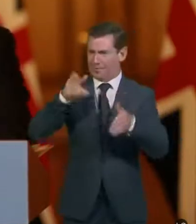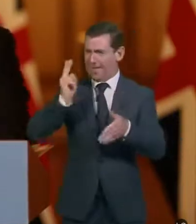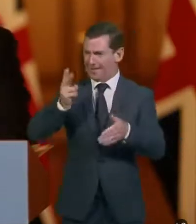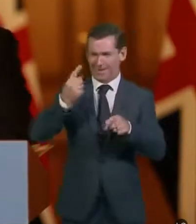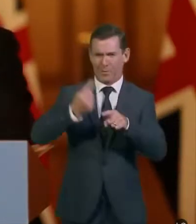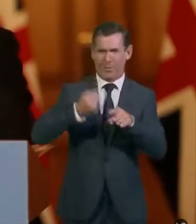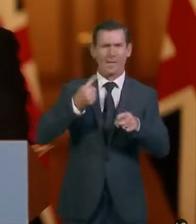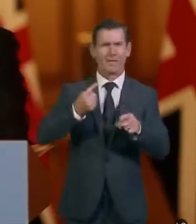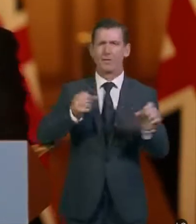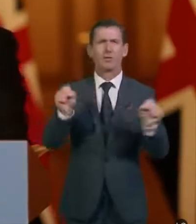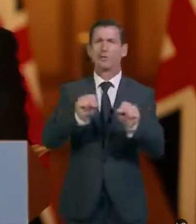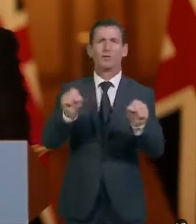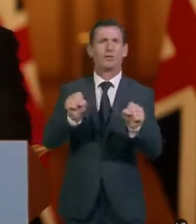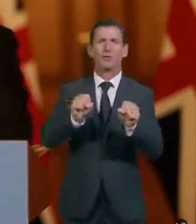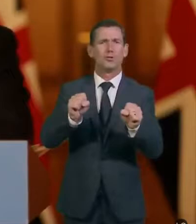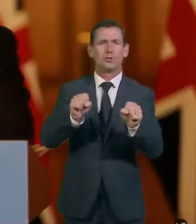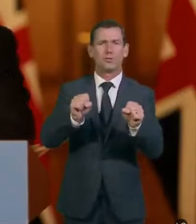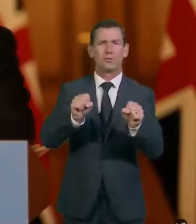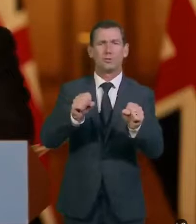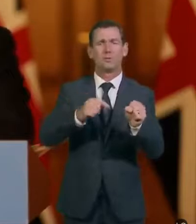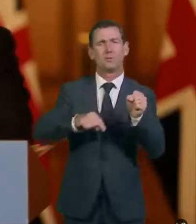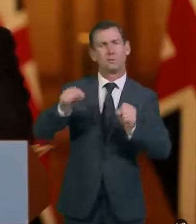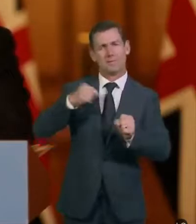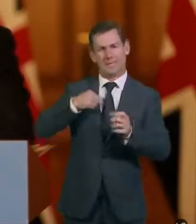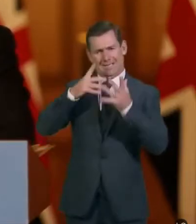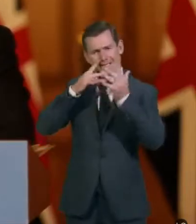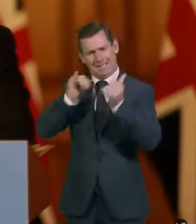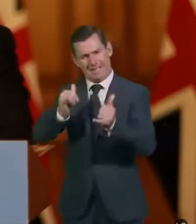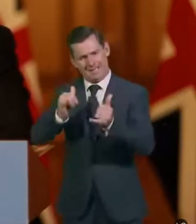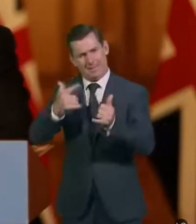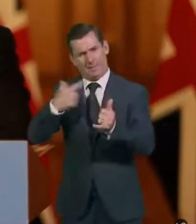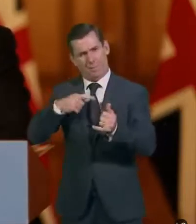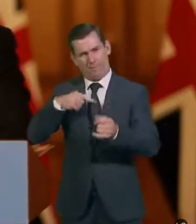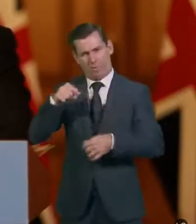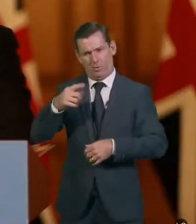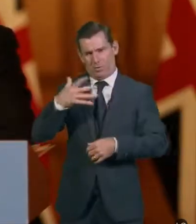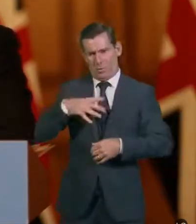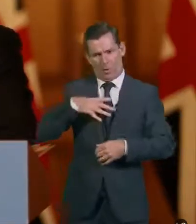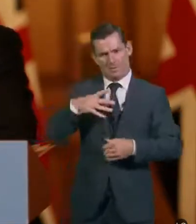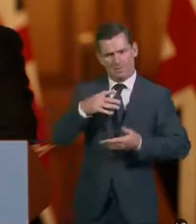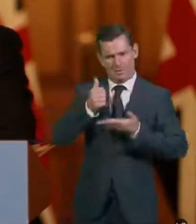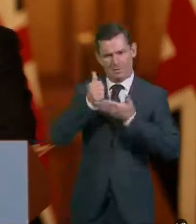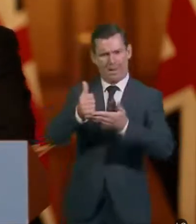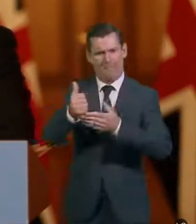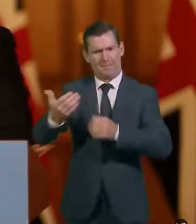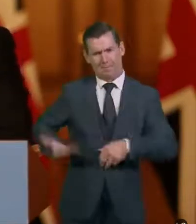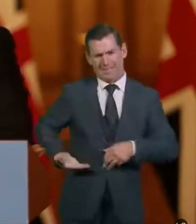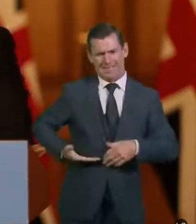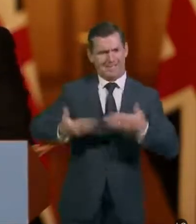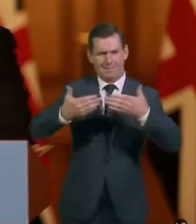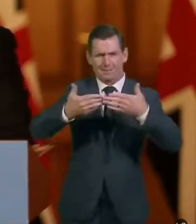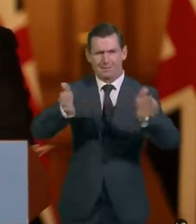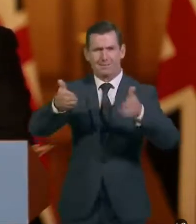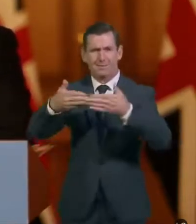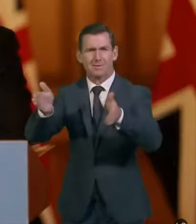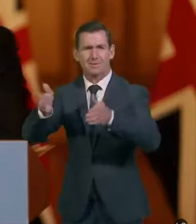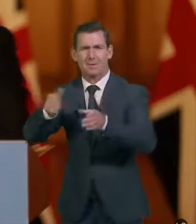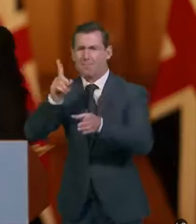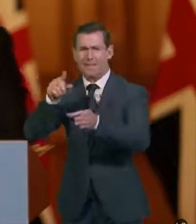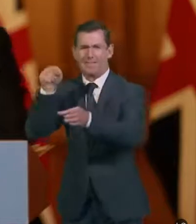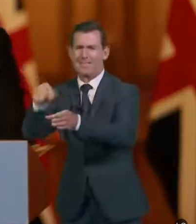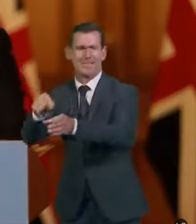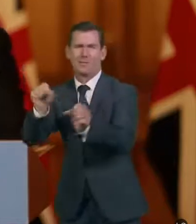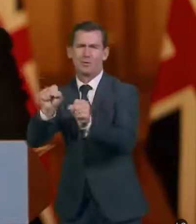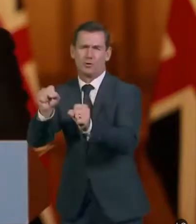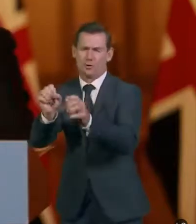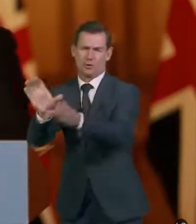to keep open more parts of the economy that have sadly been closed. But it is crucial that we make sure